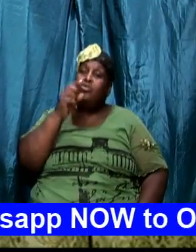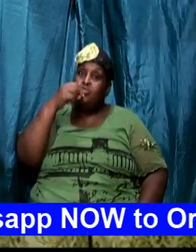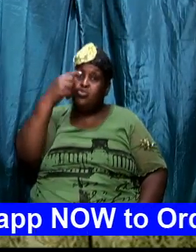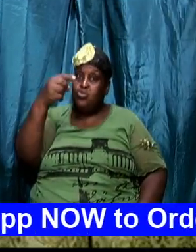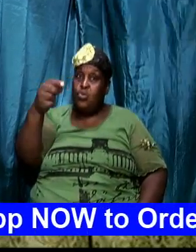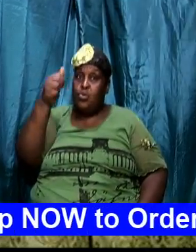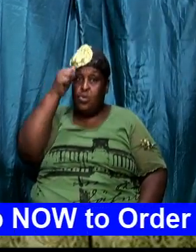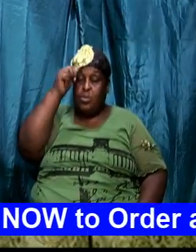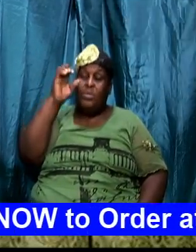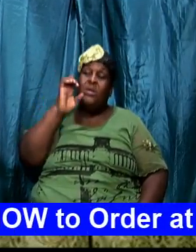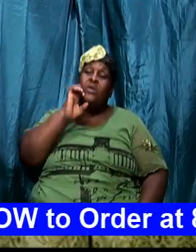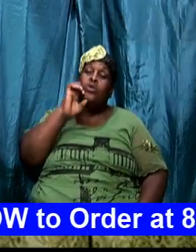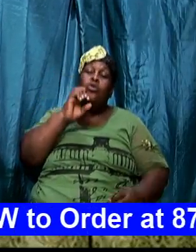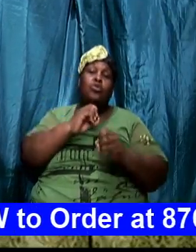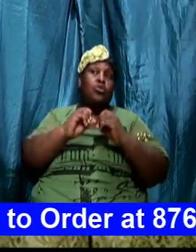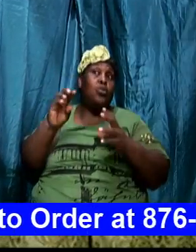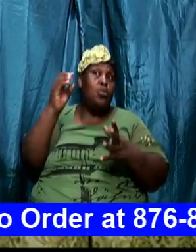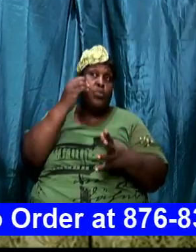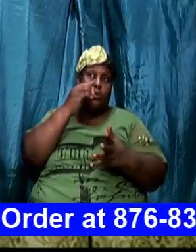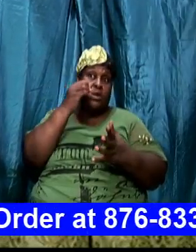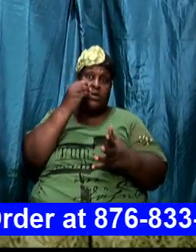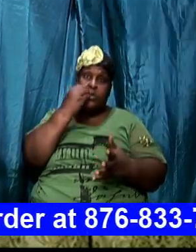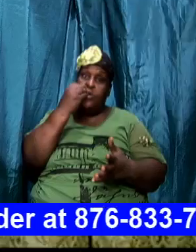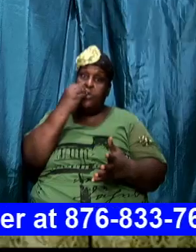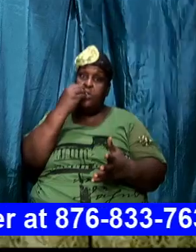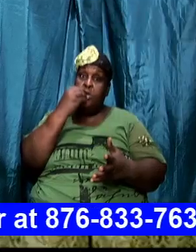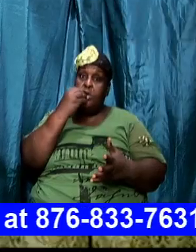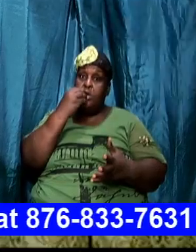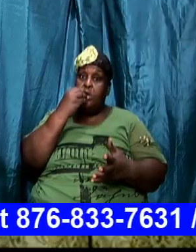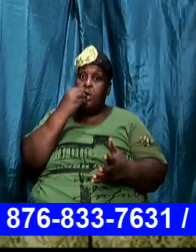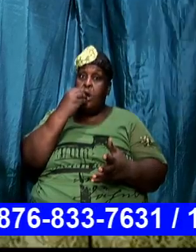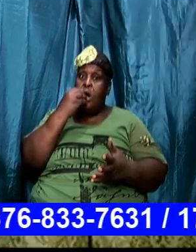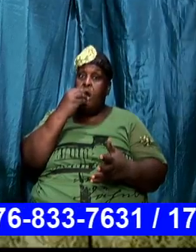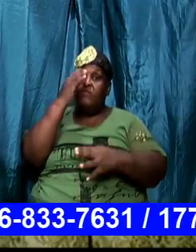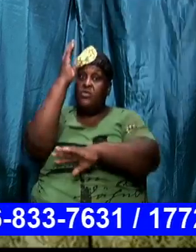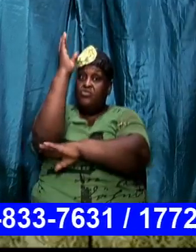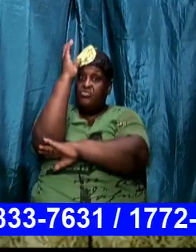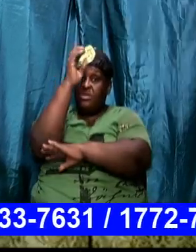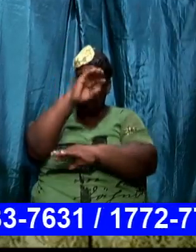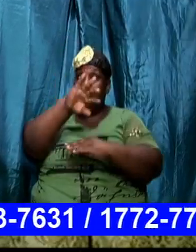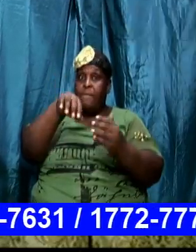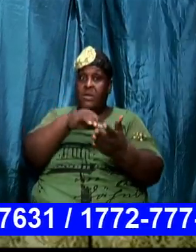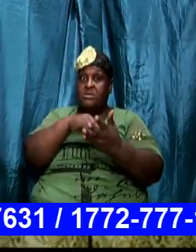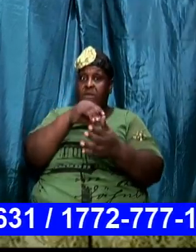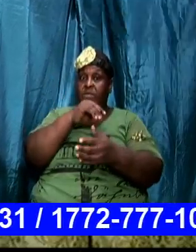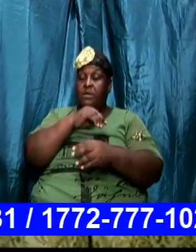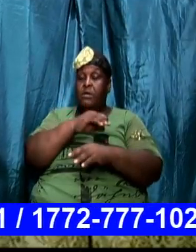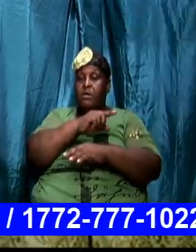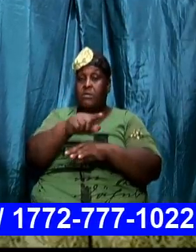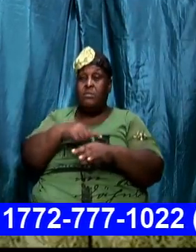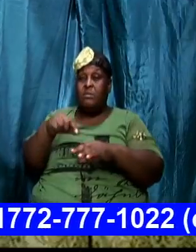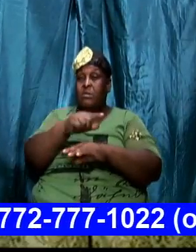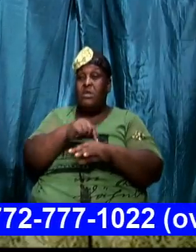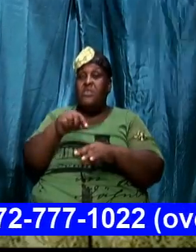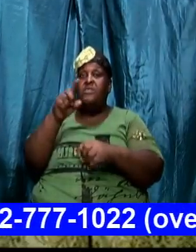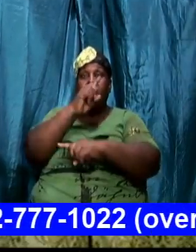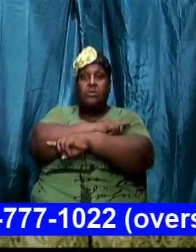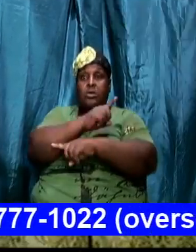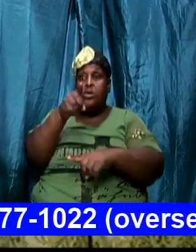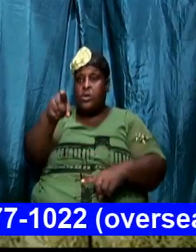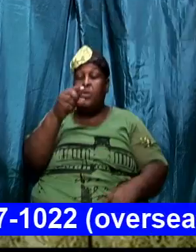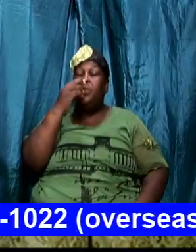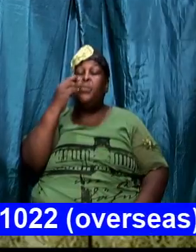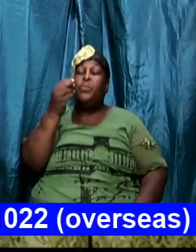this particular one, because in the day that you eat of it, you shall surely die.